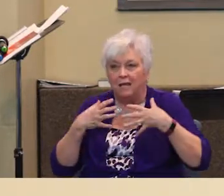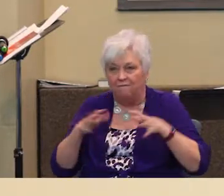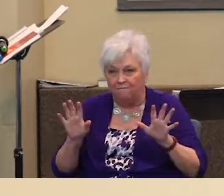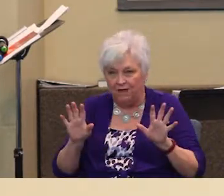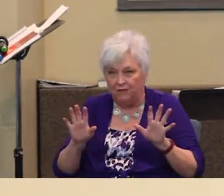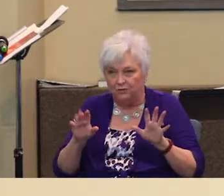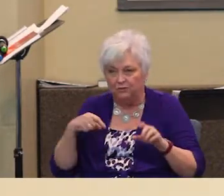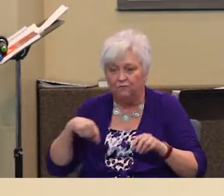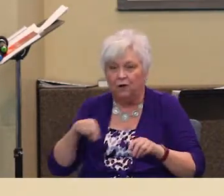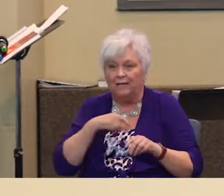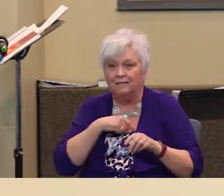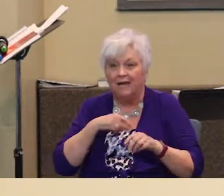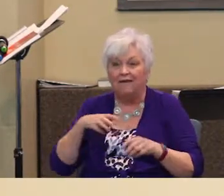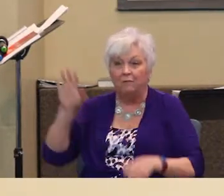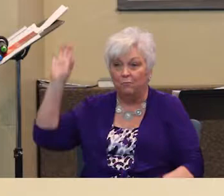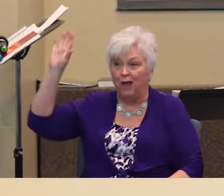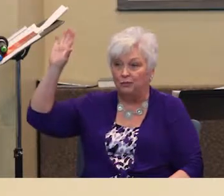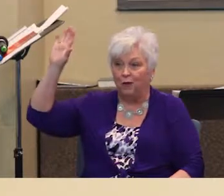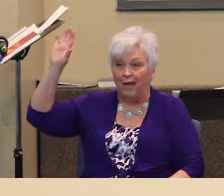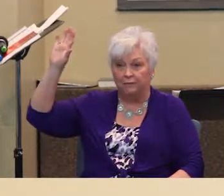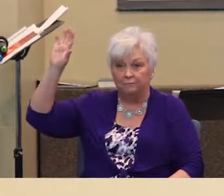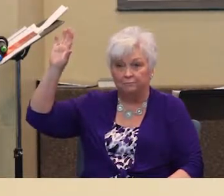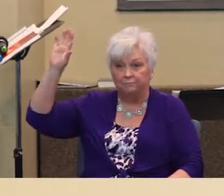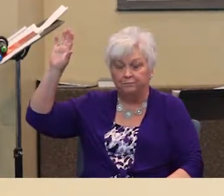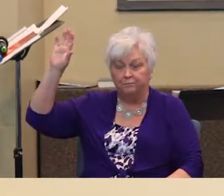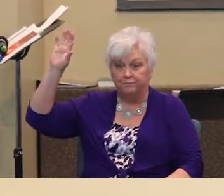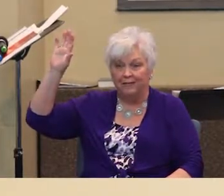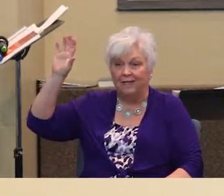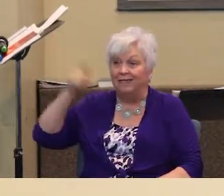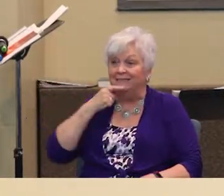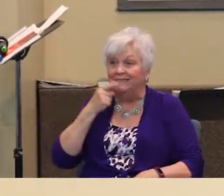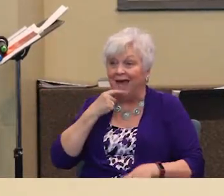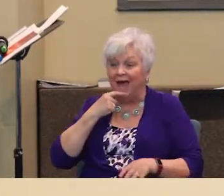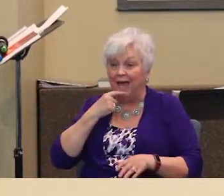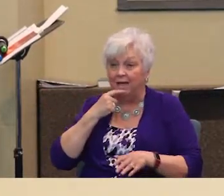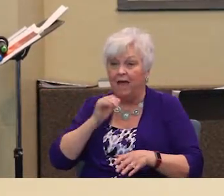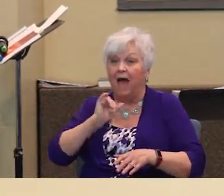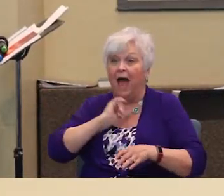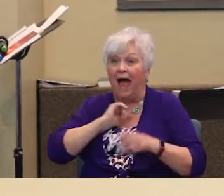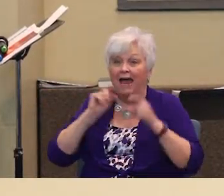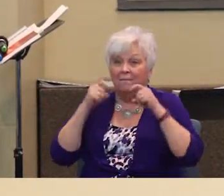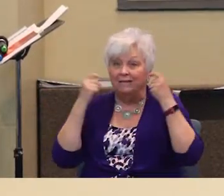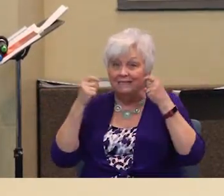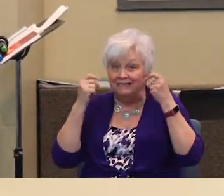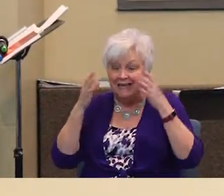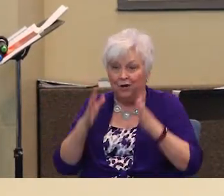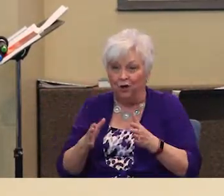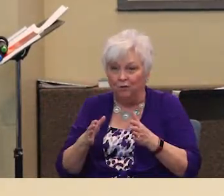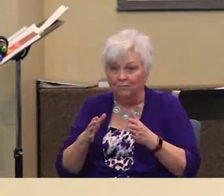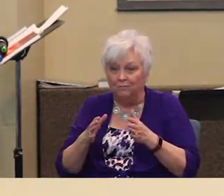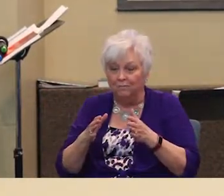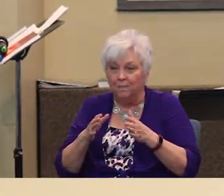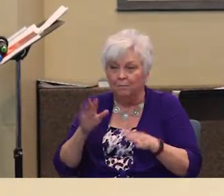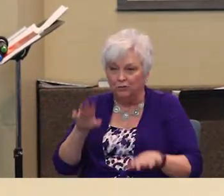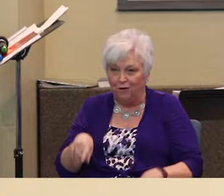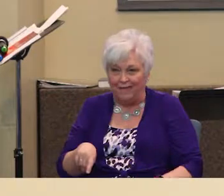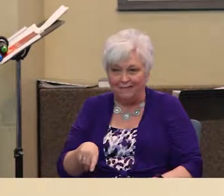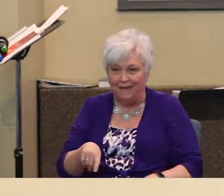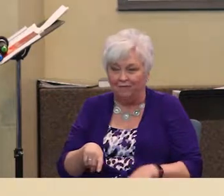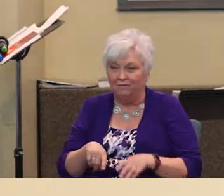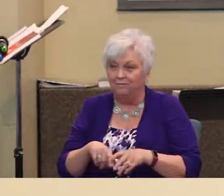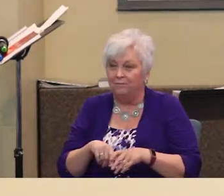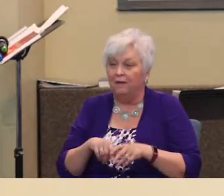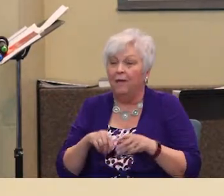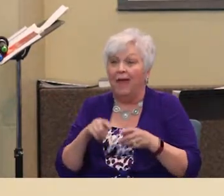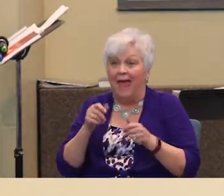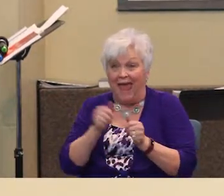Everybody raise your hand and say after me, I am a sinner. Put your hands down. Every one of us